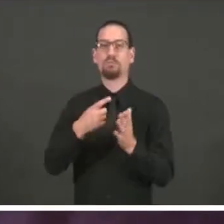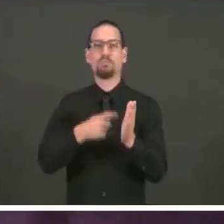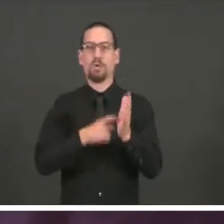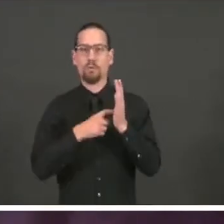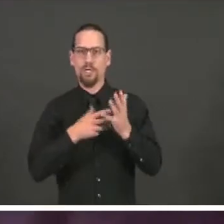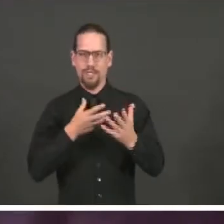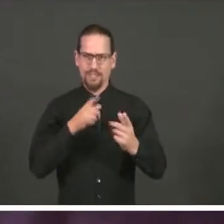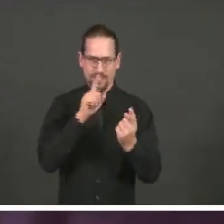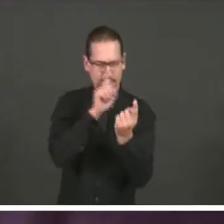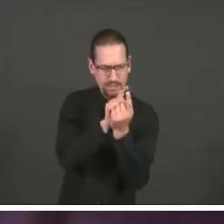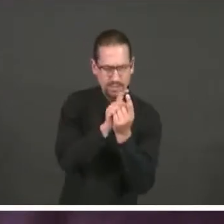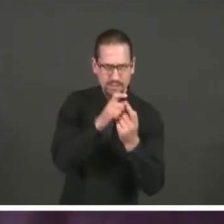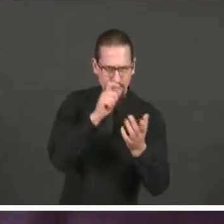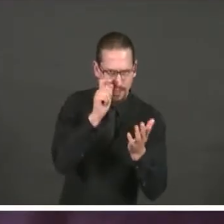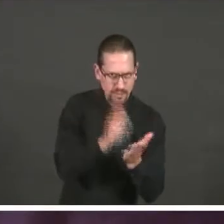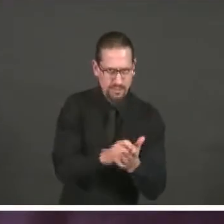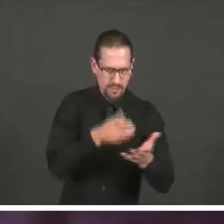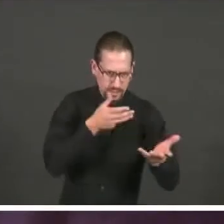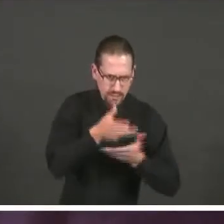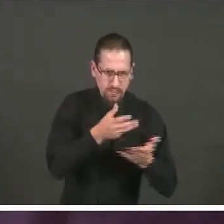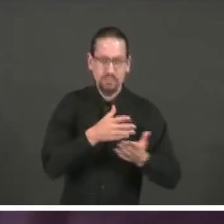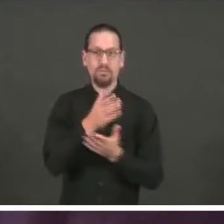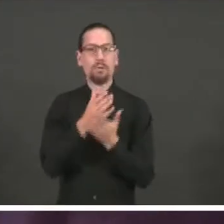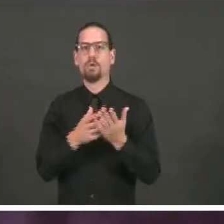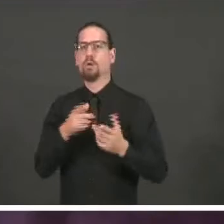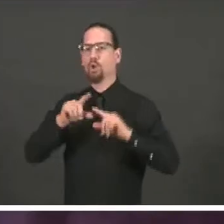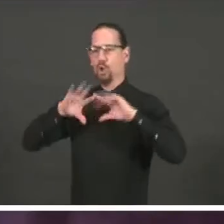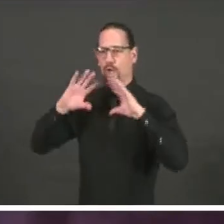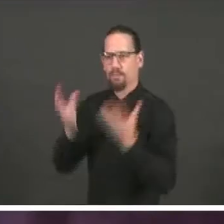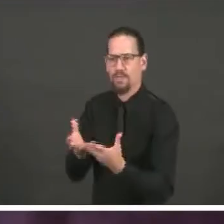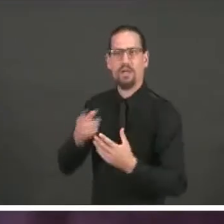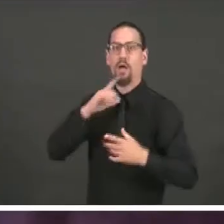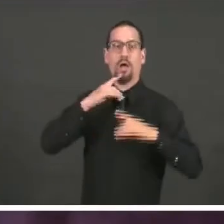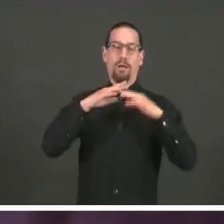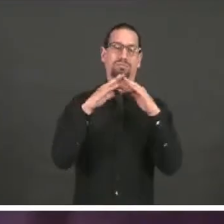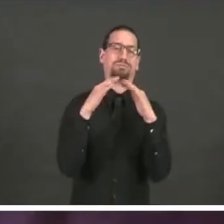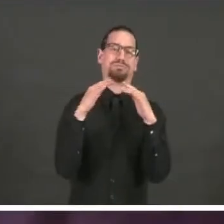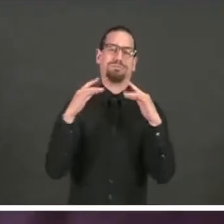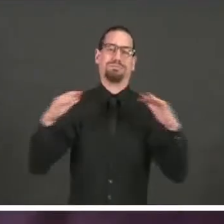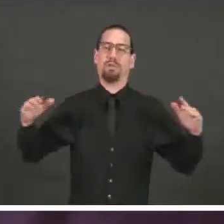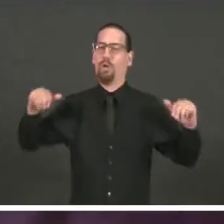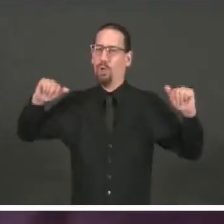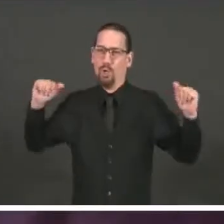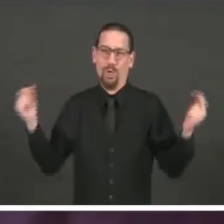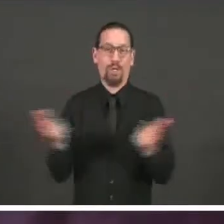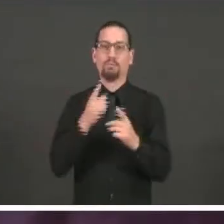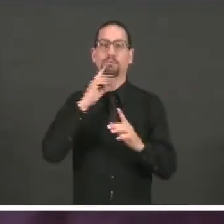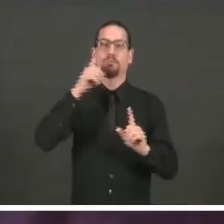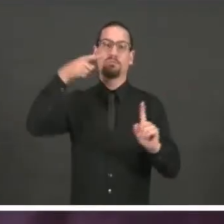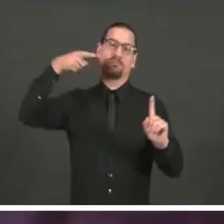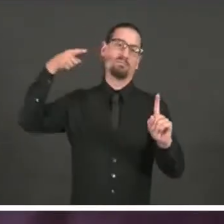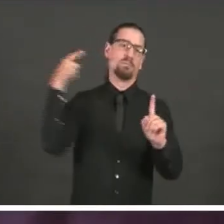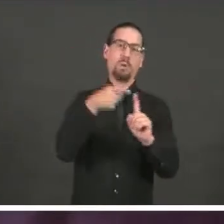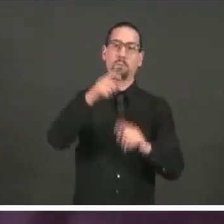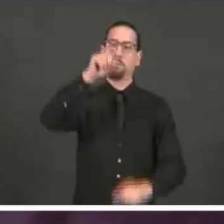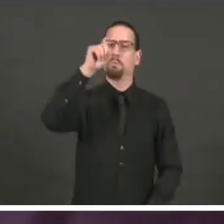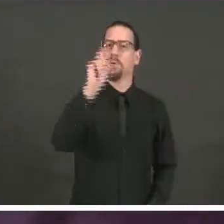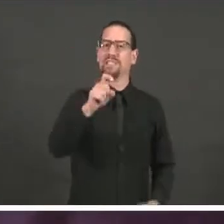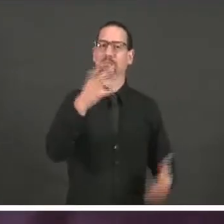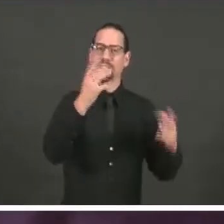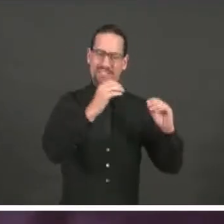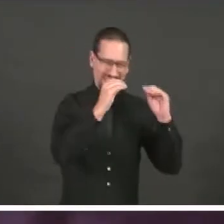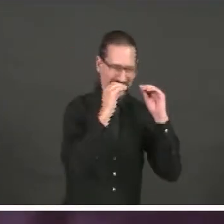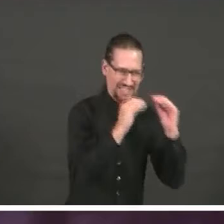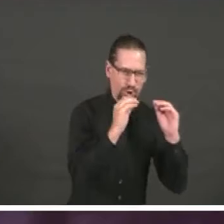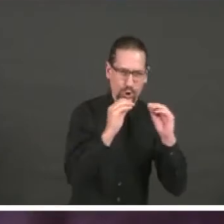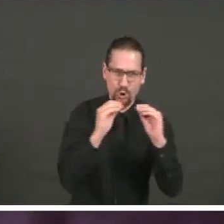doing. So we have to continue to push, but I'd also like to remind everyone that we are continuing